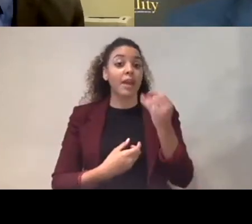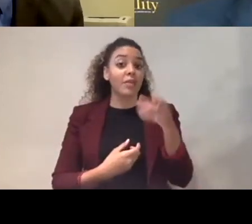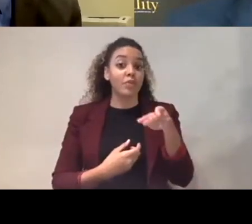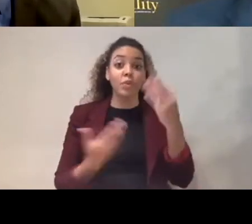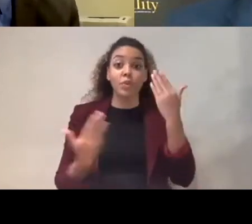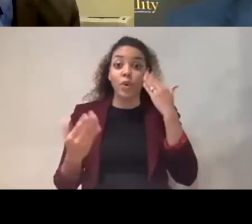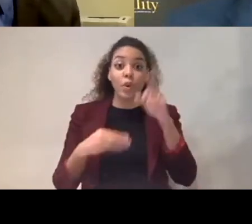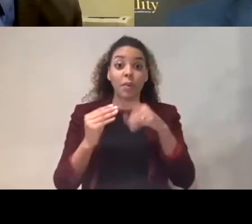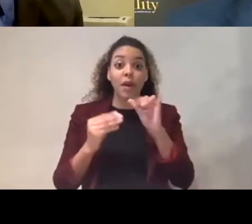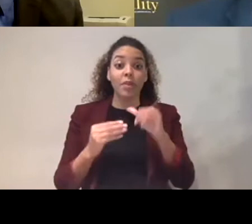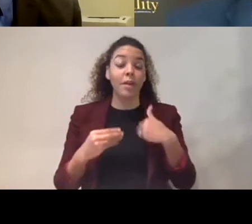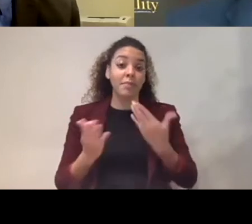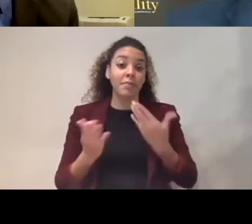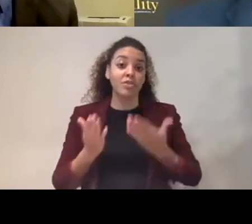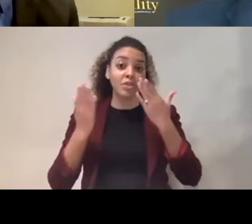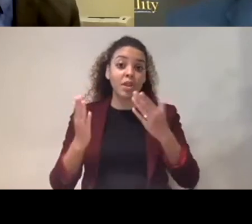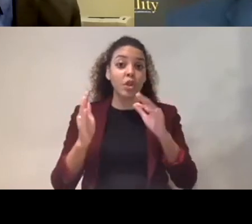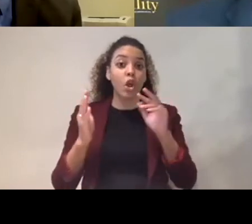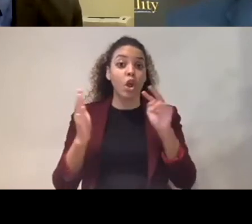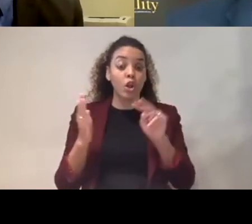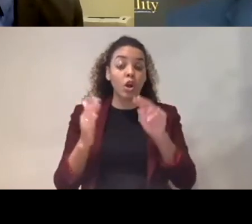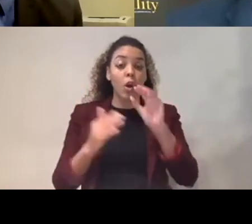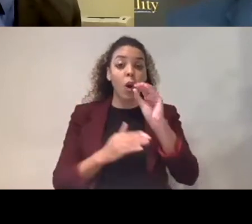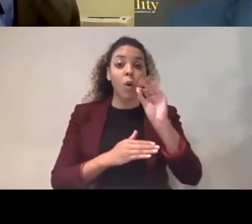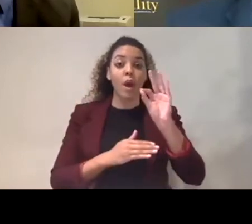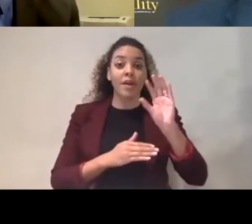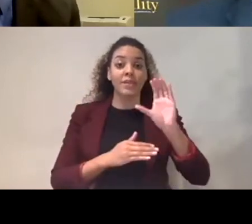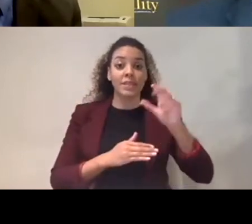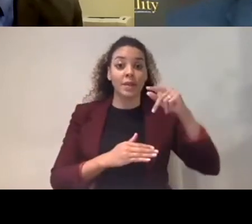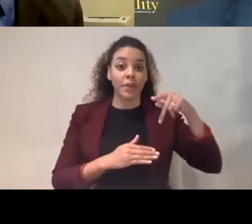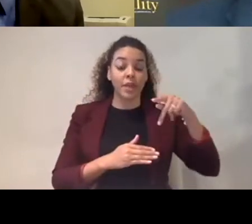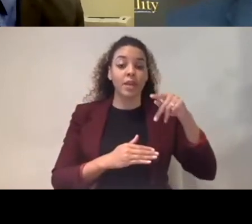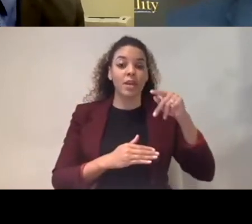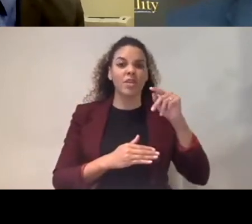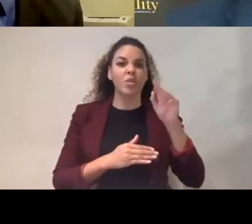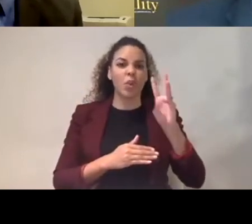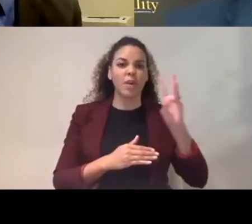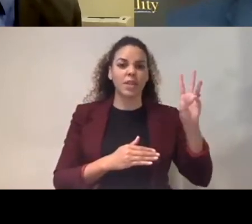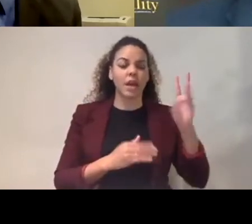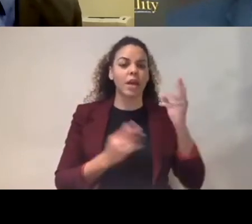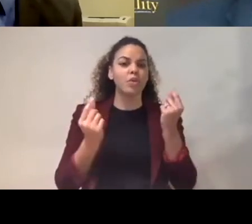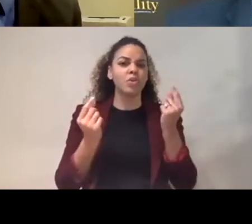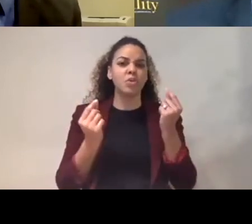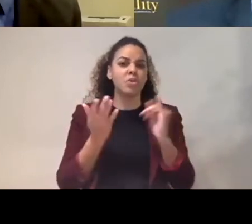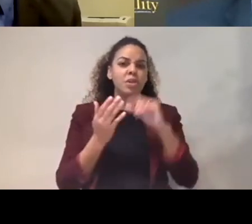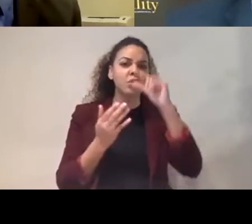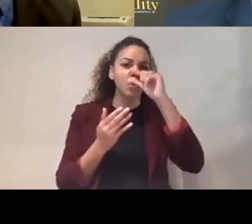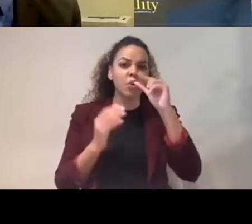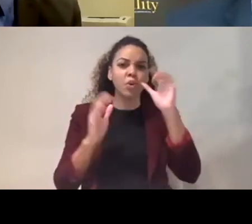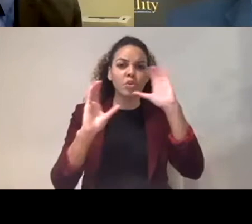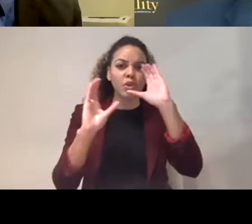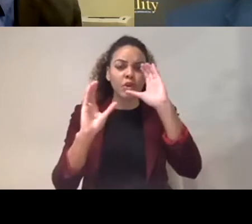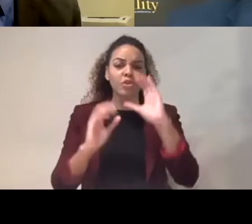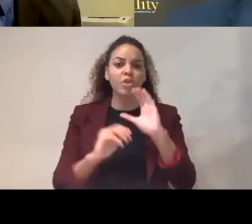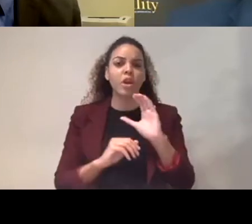you go on the OFCCP website. You can do a web search, just put OFCCP focused review